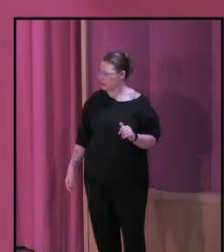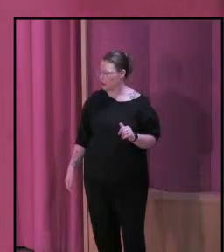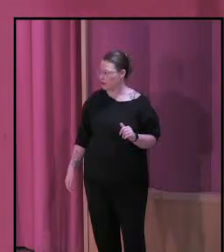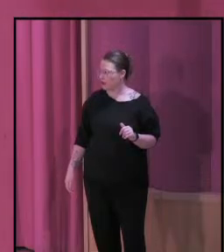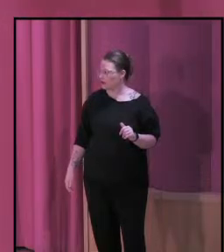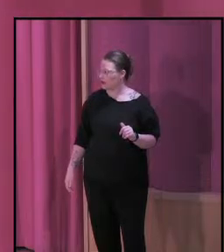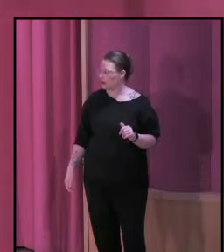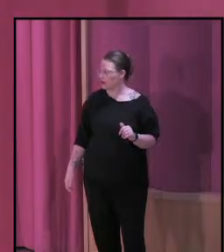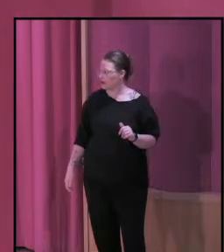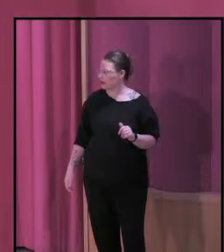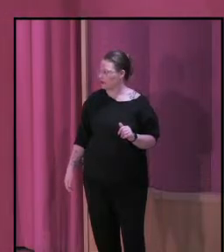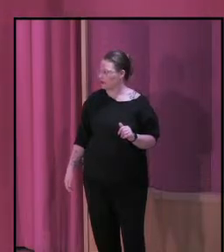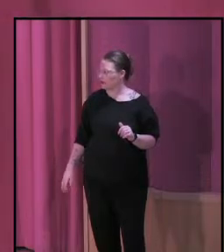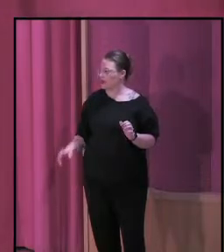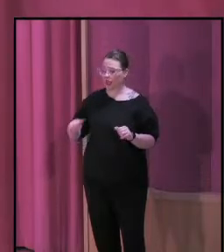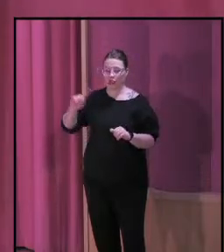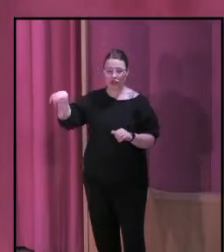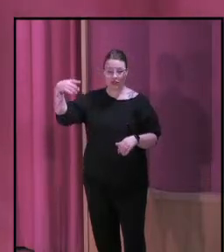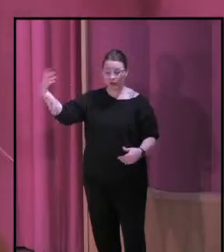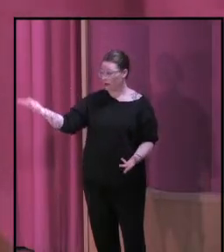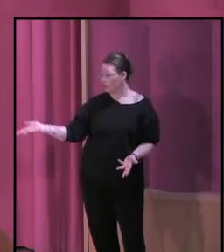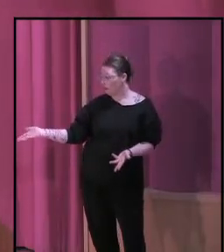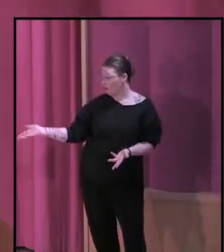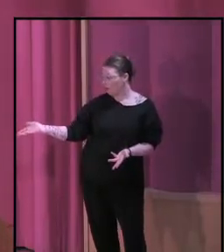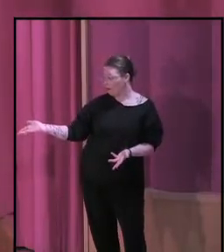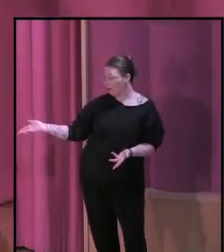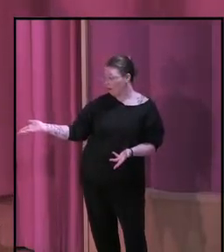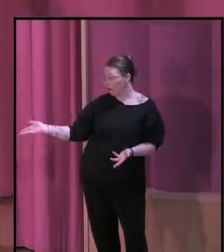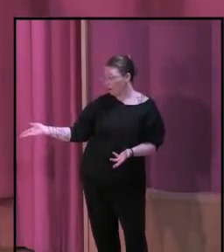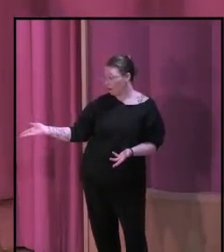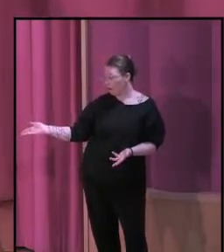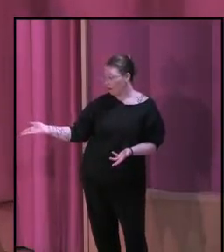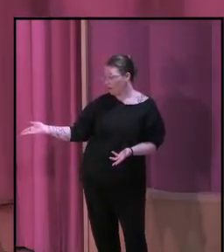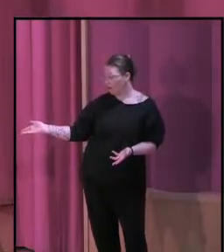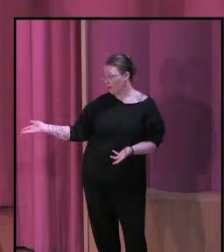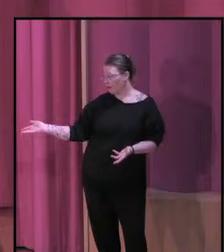can just strike a pose.